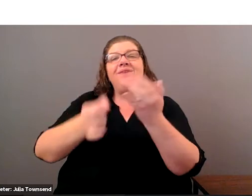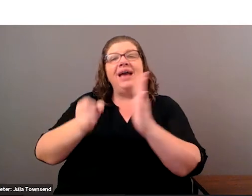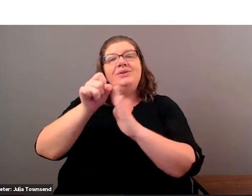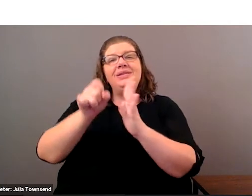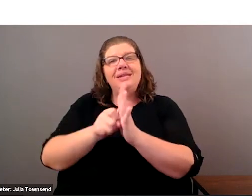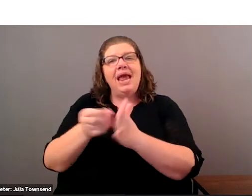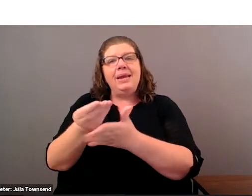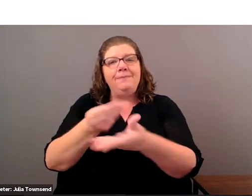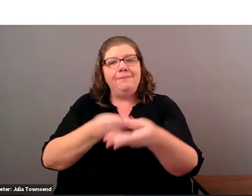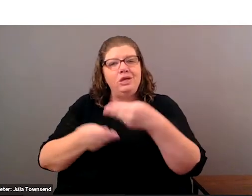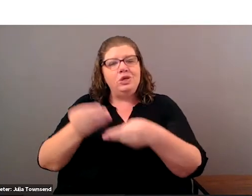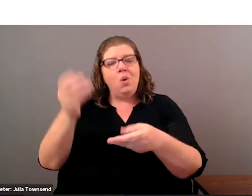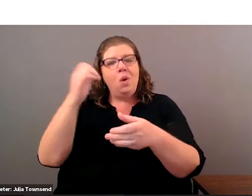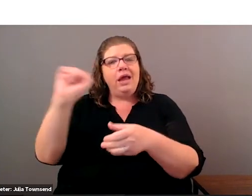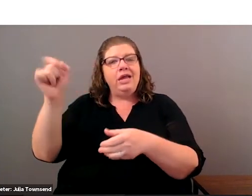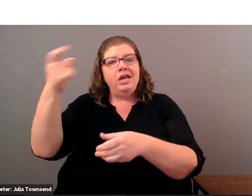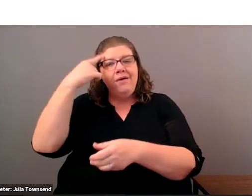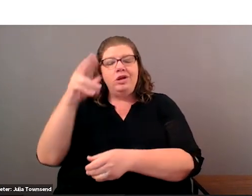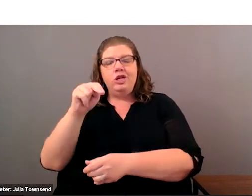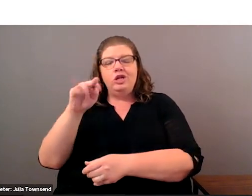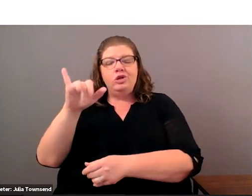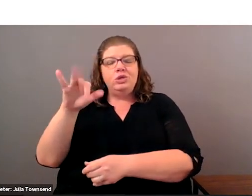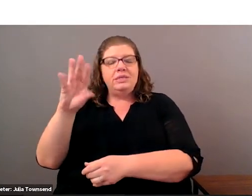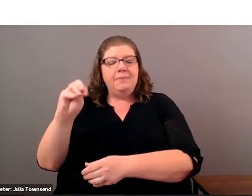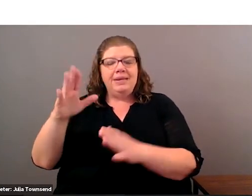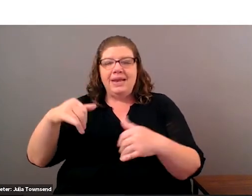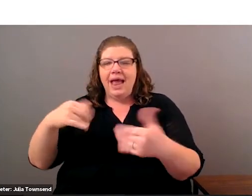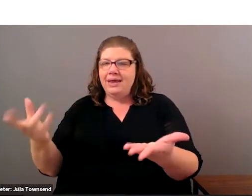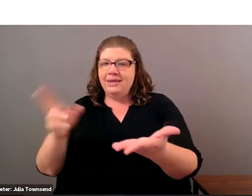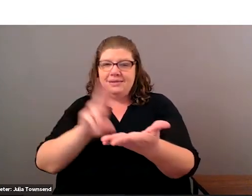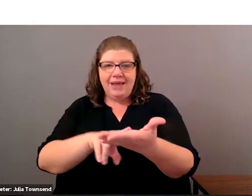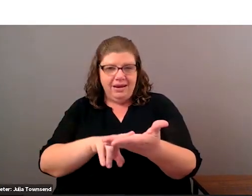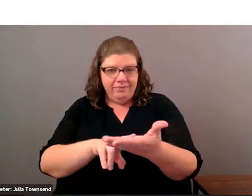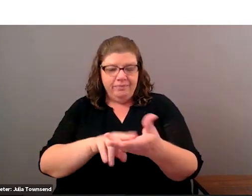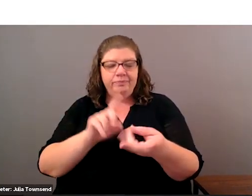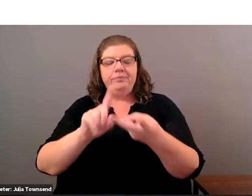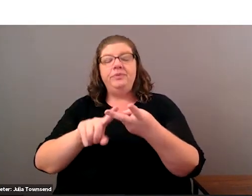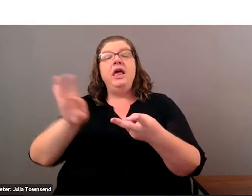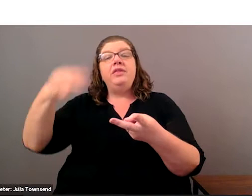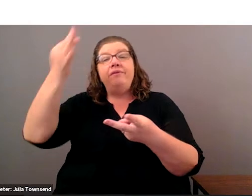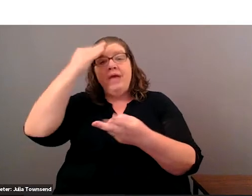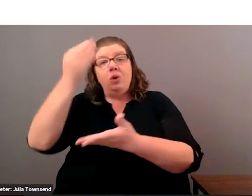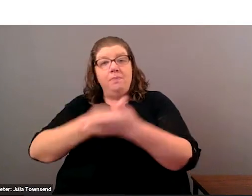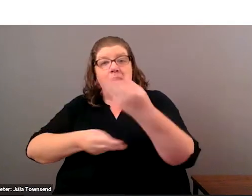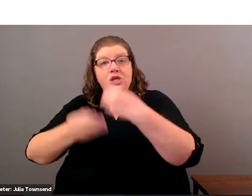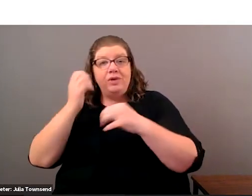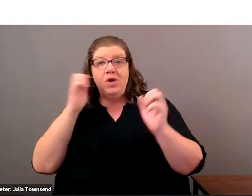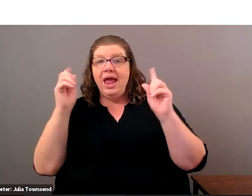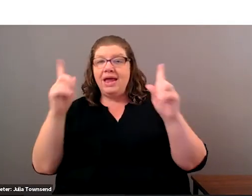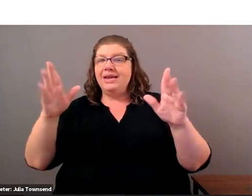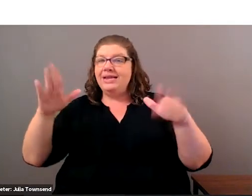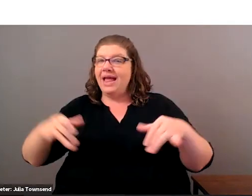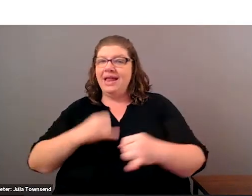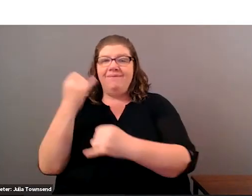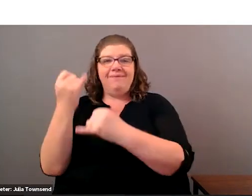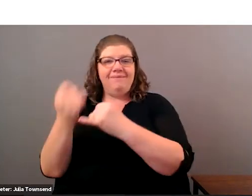that Governor Newsom has not signed it, nor has the federal budget for education been